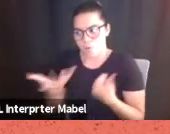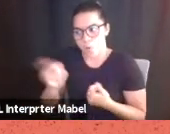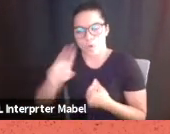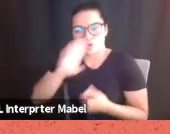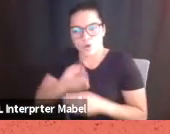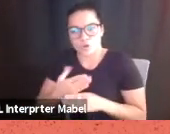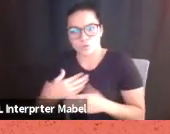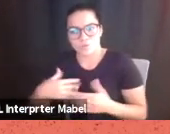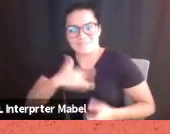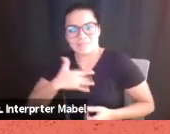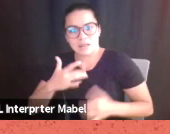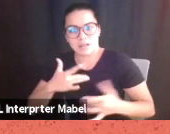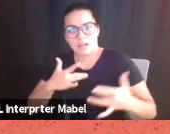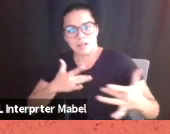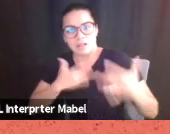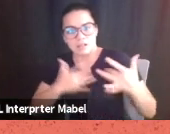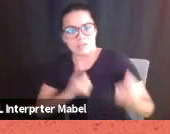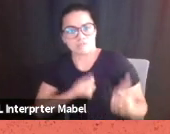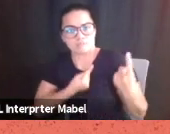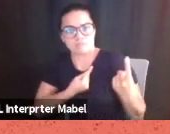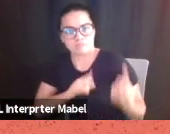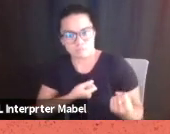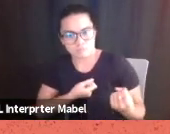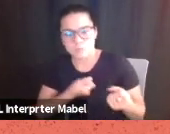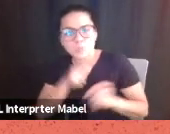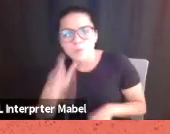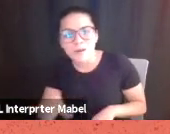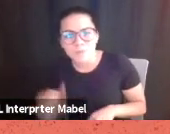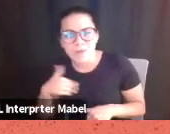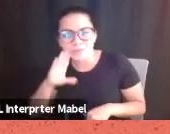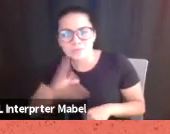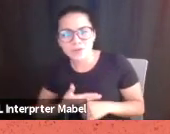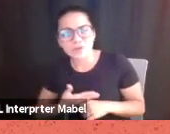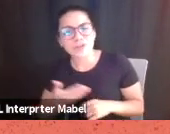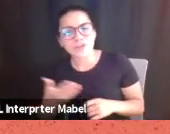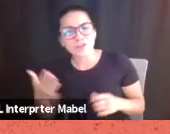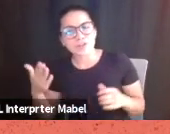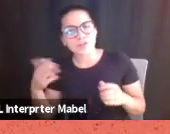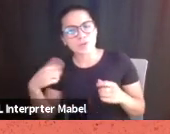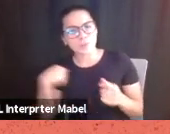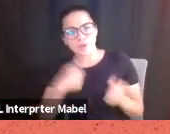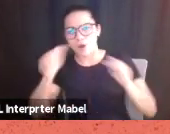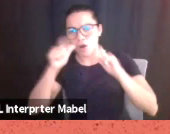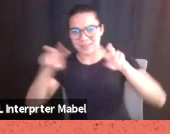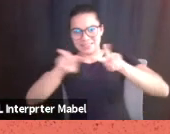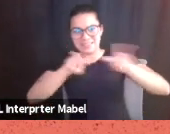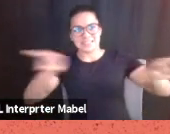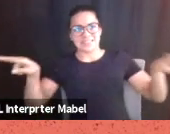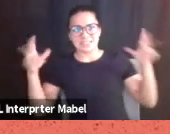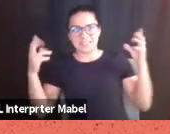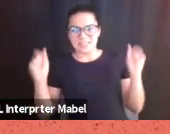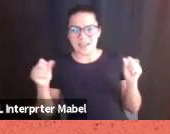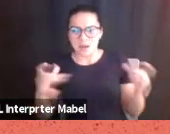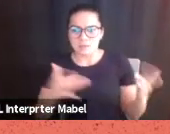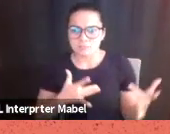have a more nuanced and thoughtful approach to what sexual violence and its impacts are. And then